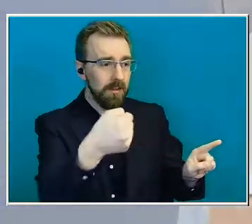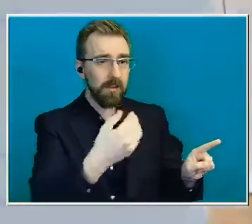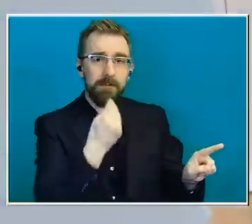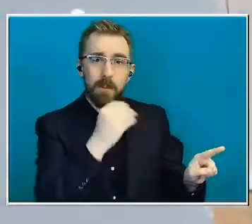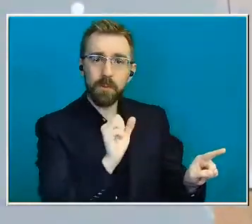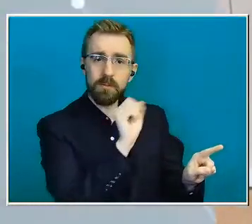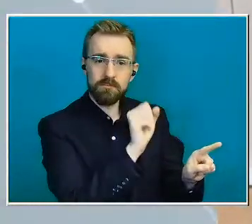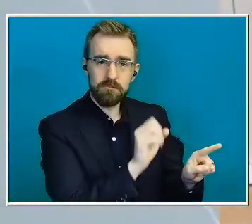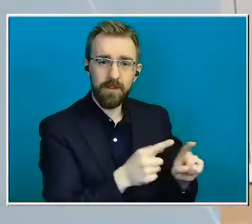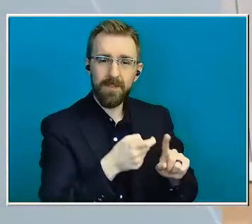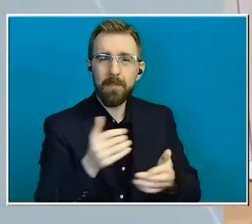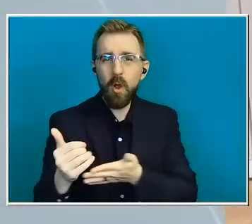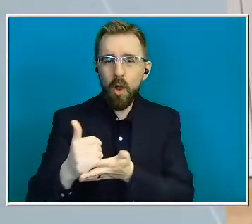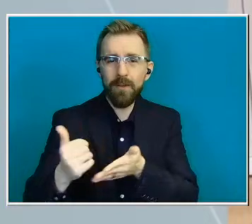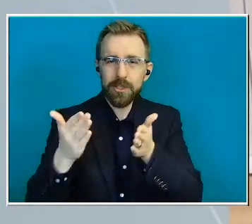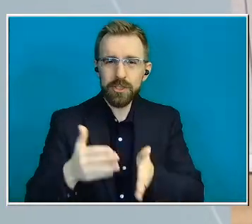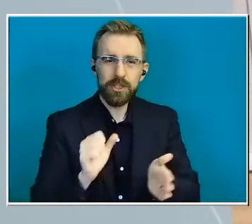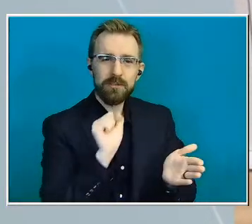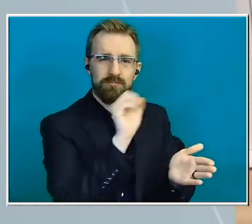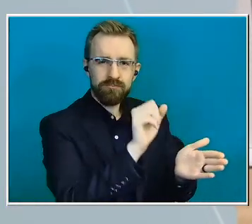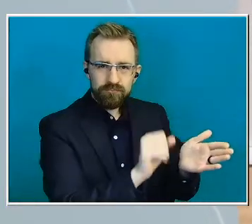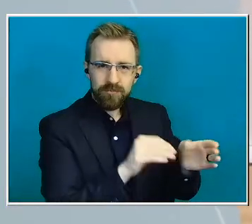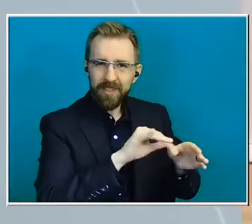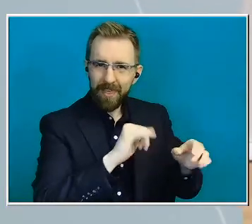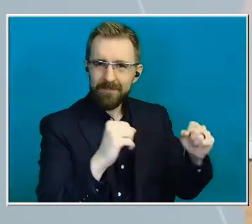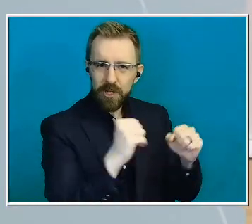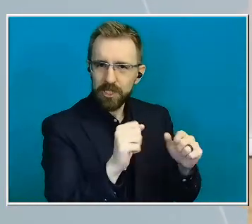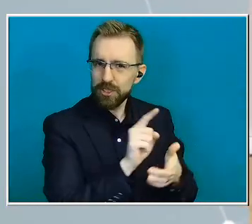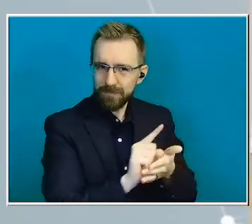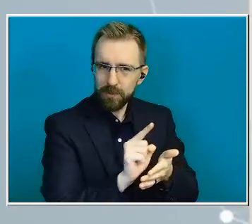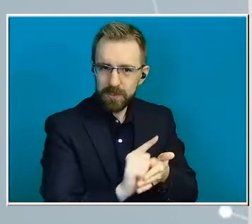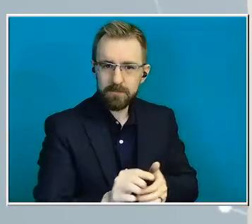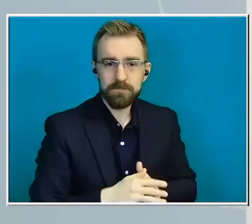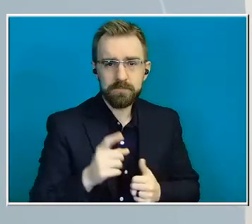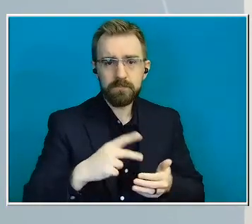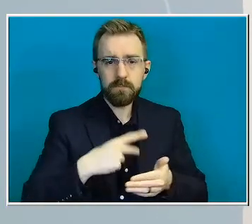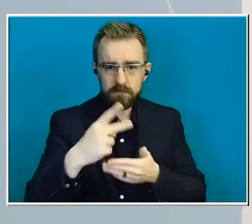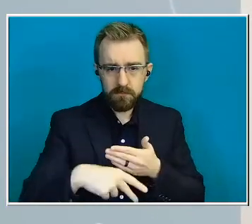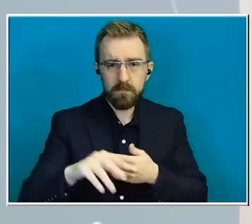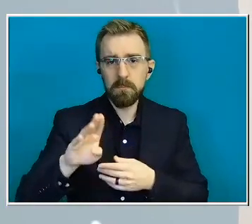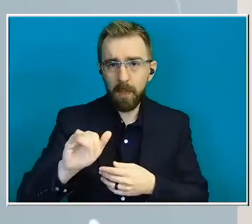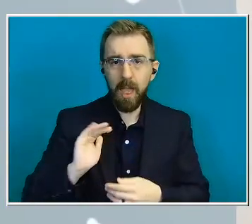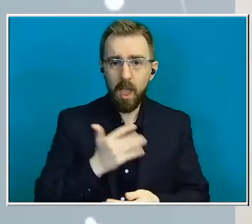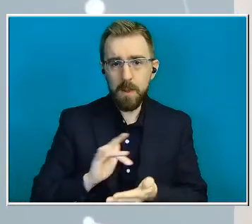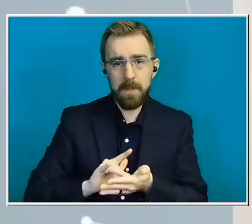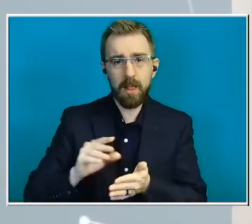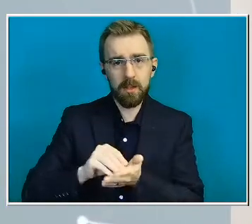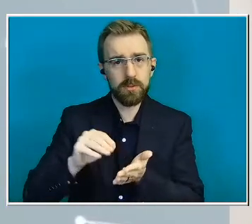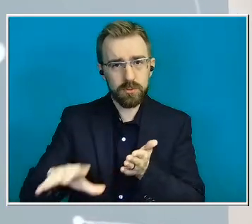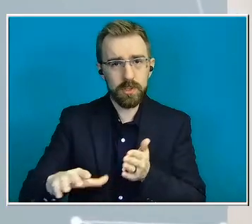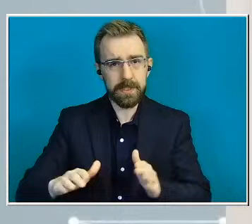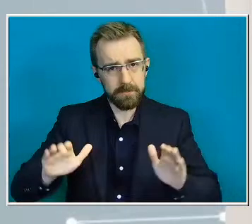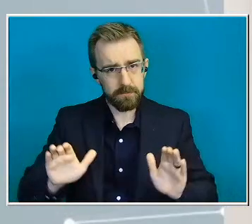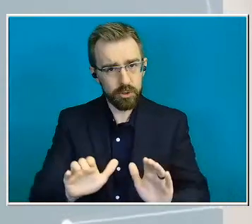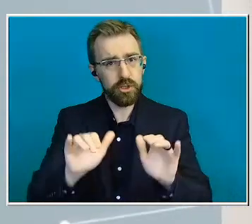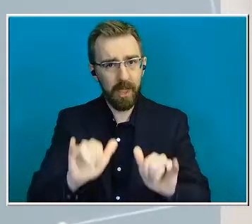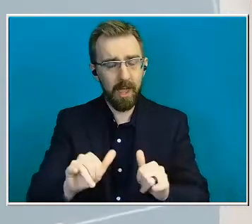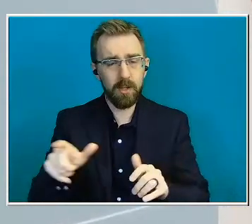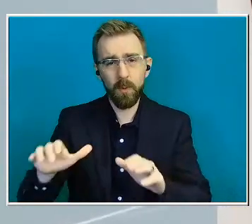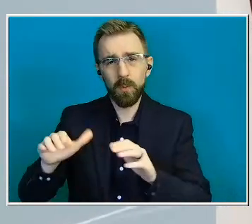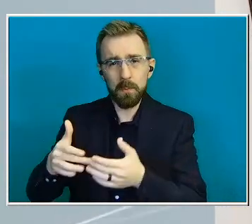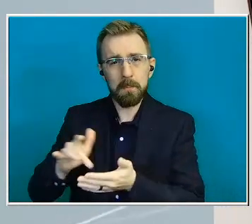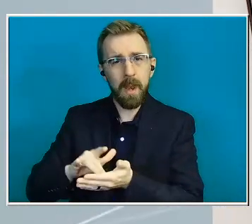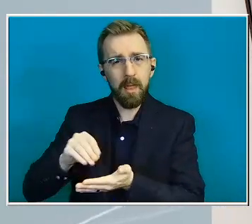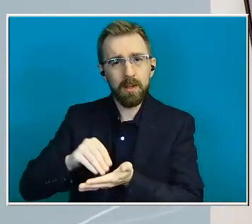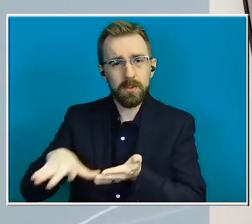this is actually a program that was driven by our medical students. And so a group of medical students, Vivek